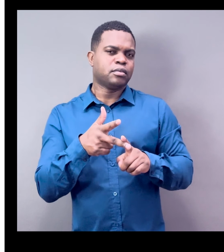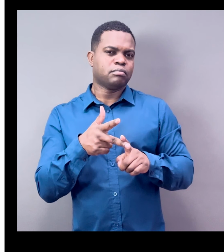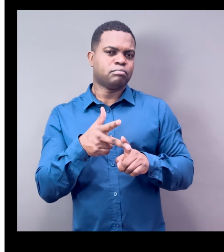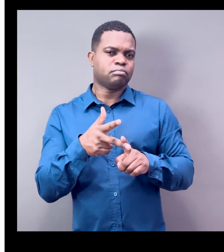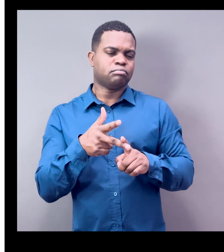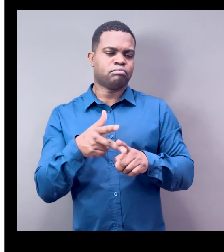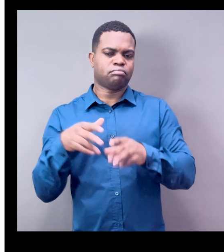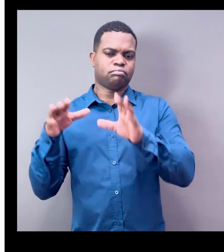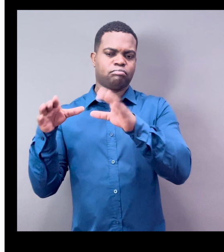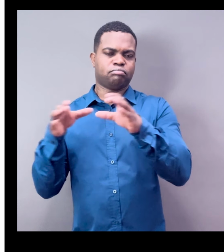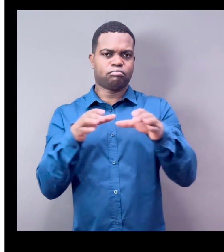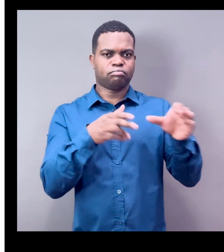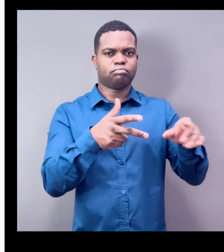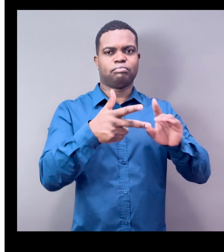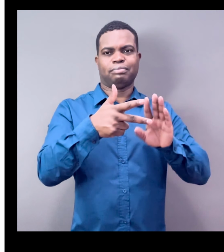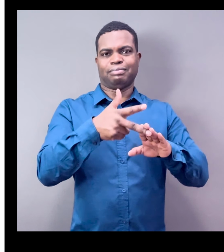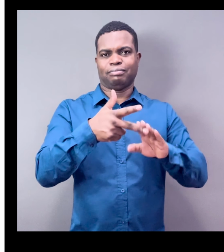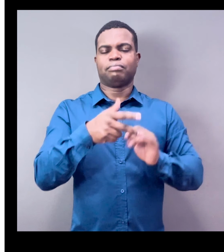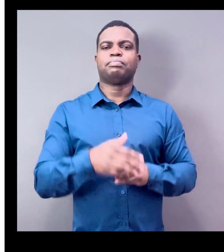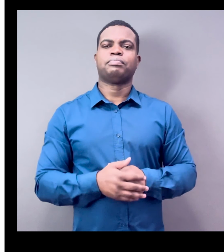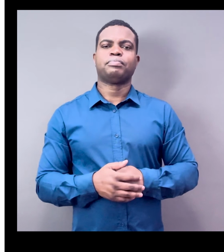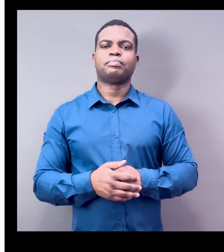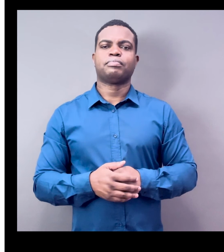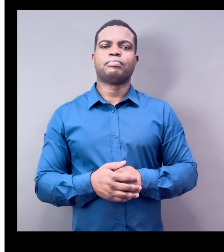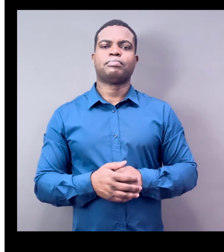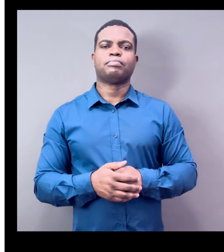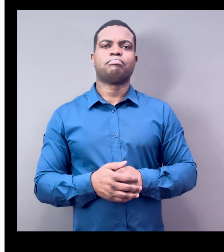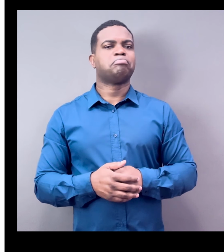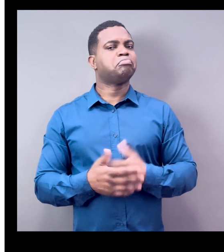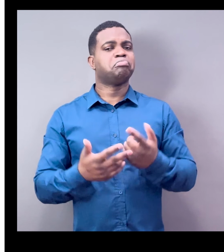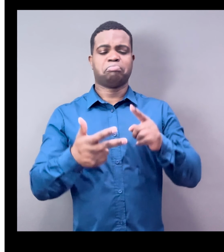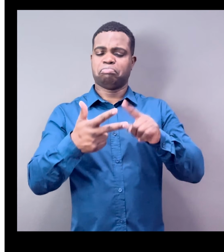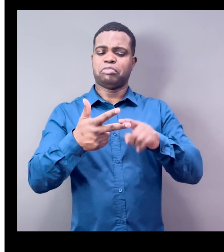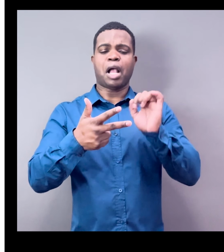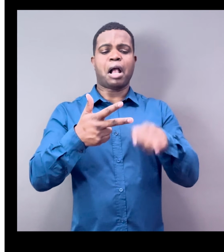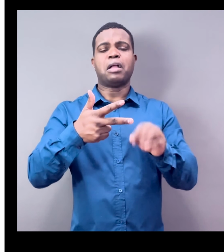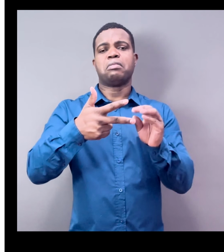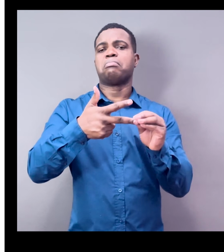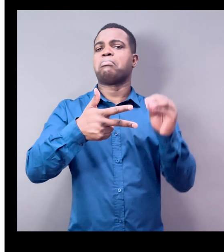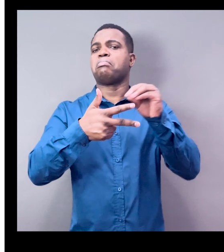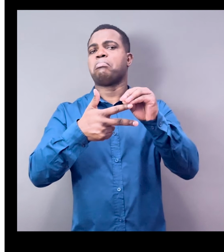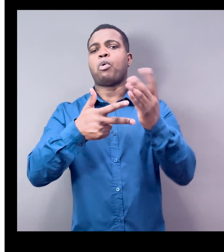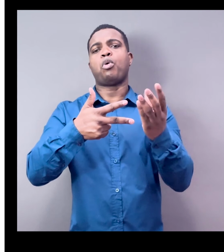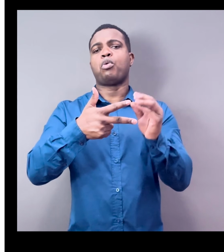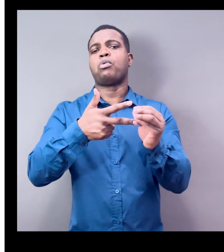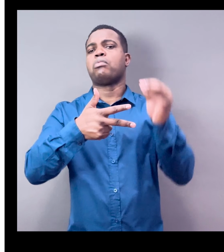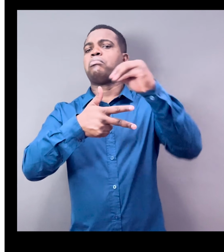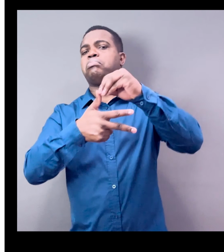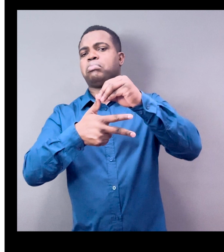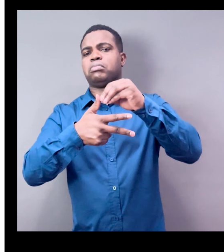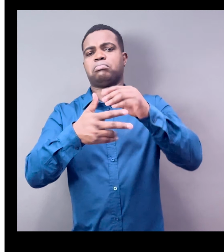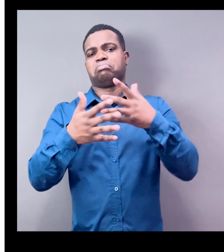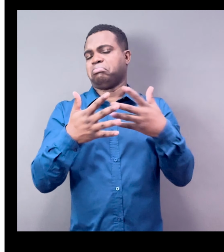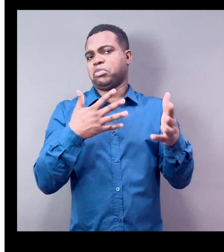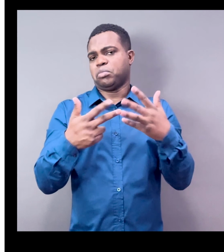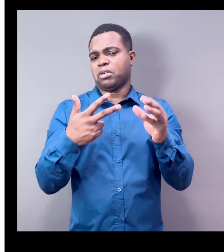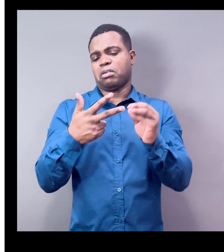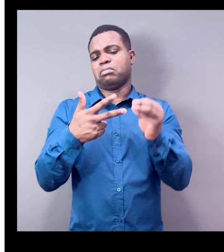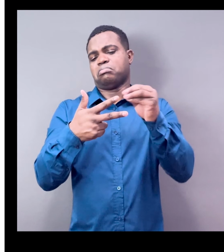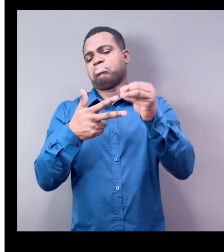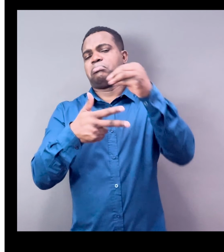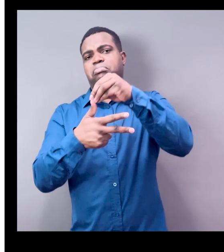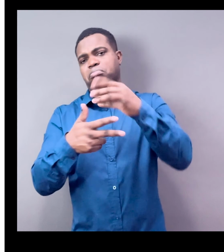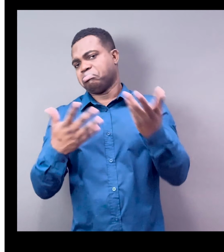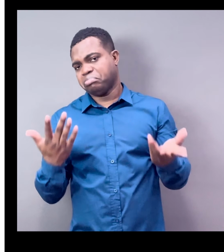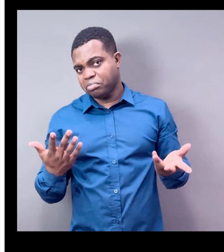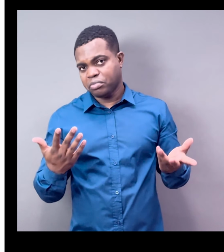last category of stakeholders, might belong to either the primary stakeholder